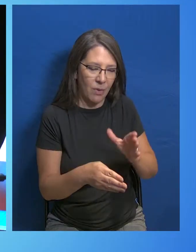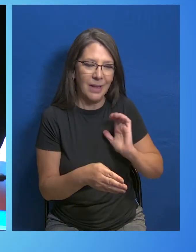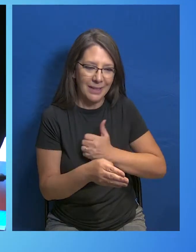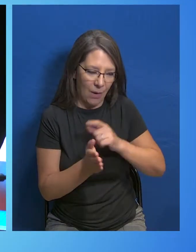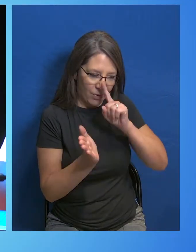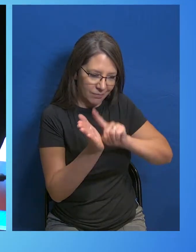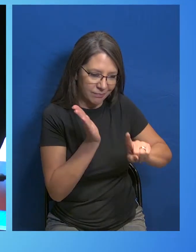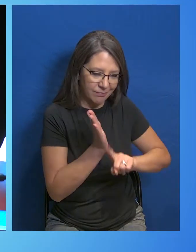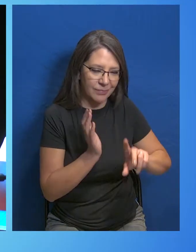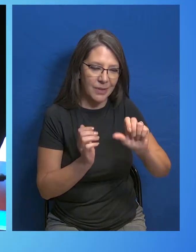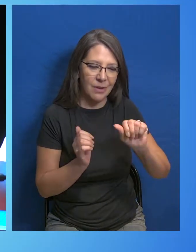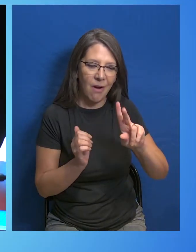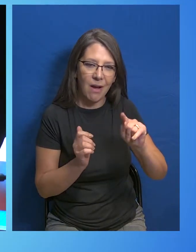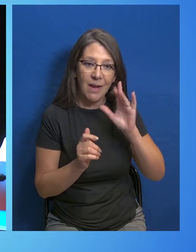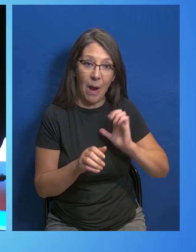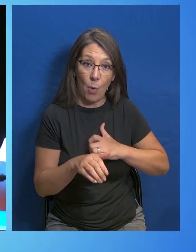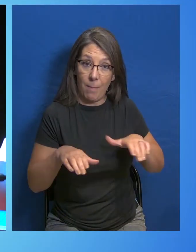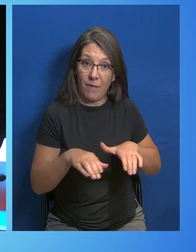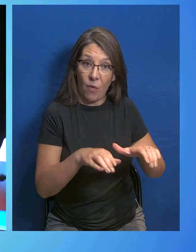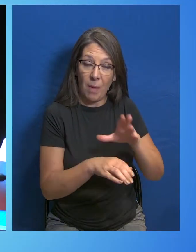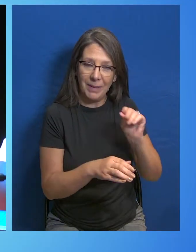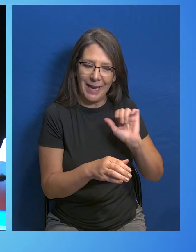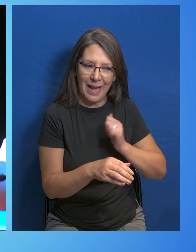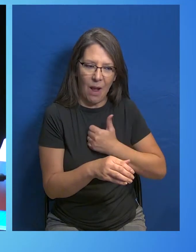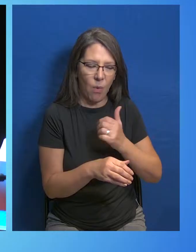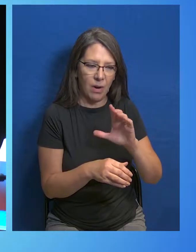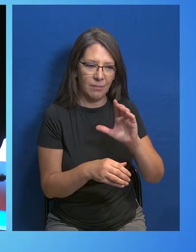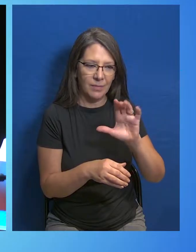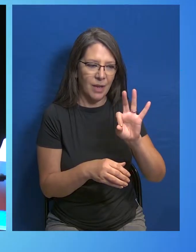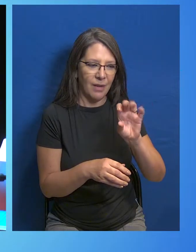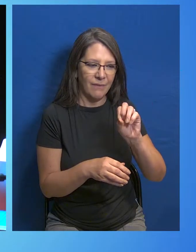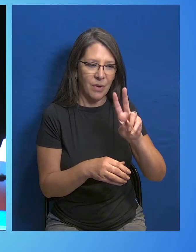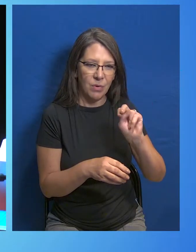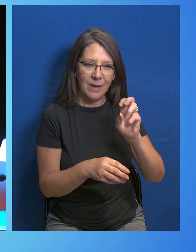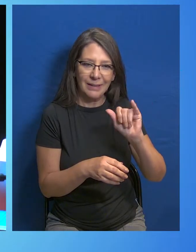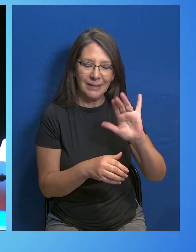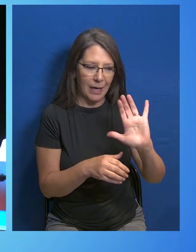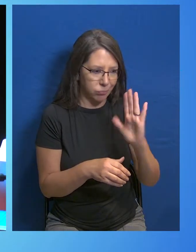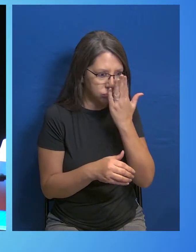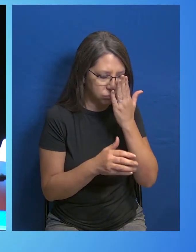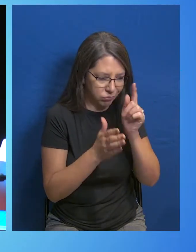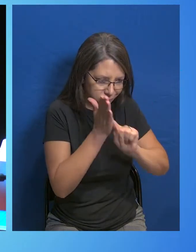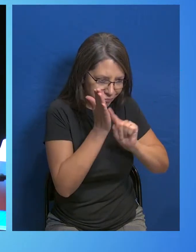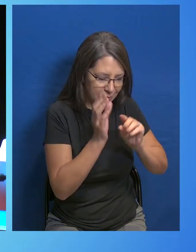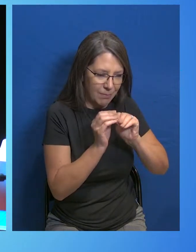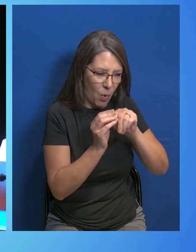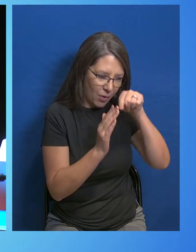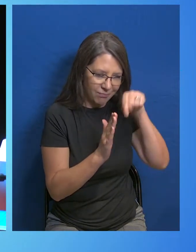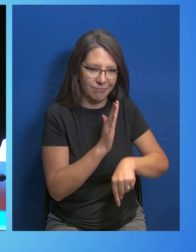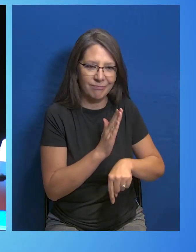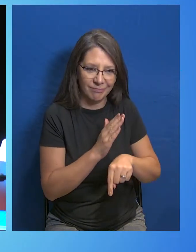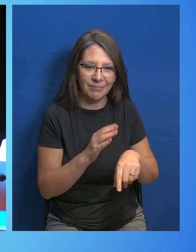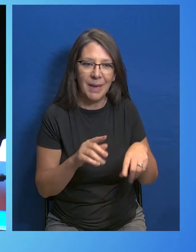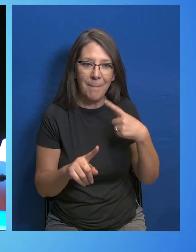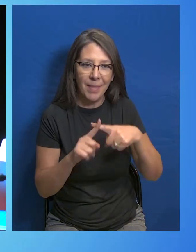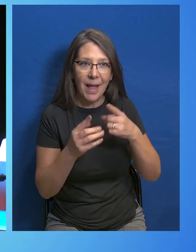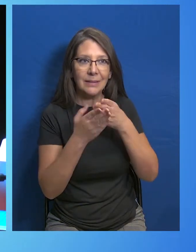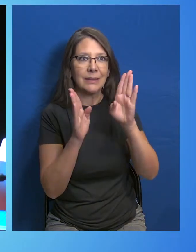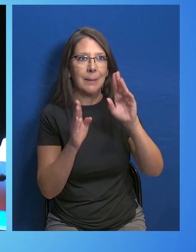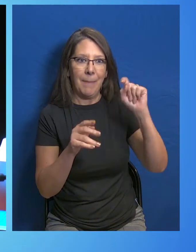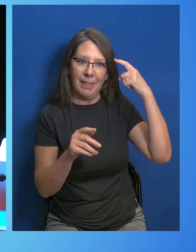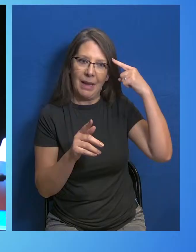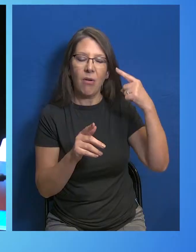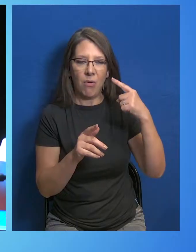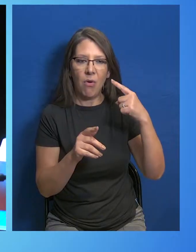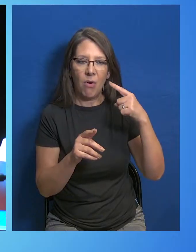forensic audits, and also managing a period of elevated external political scrutiny.